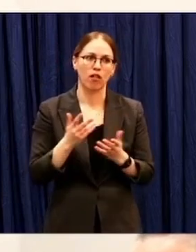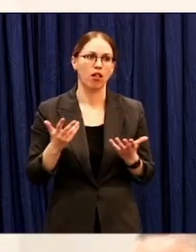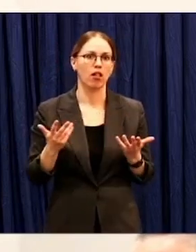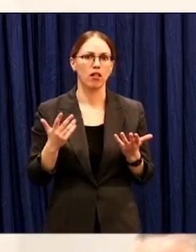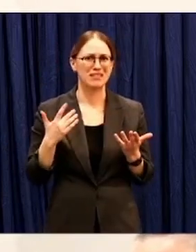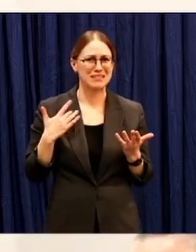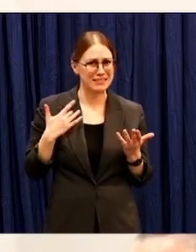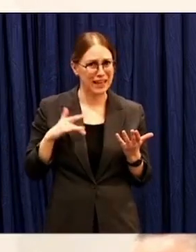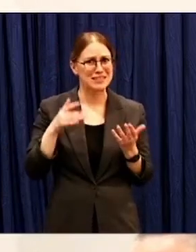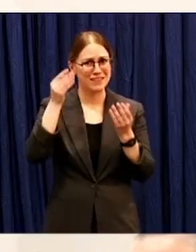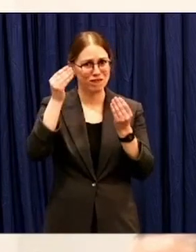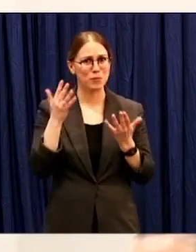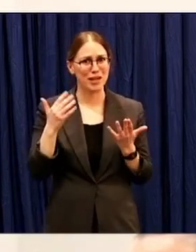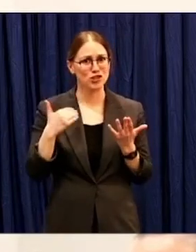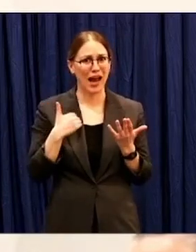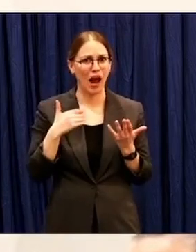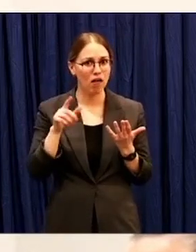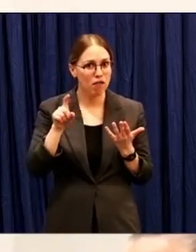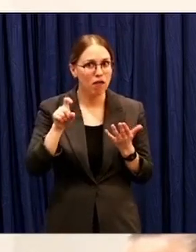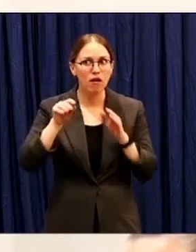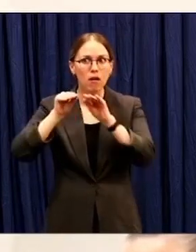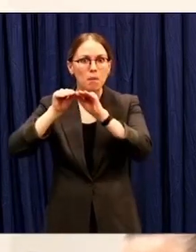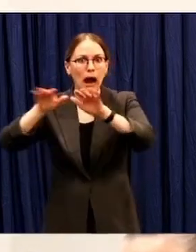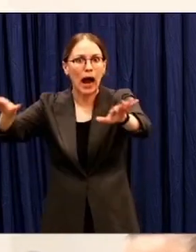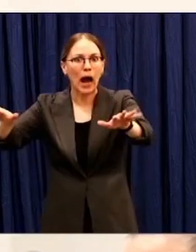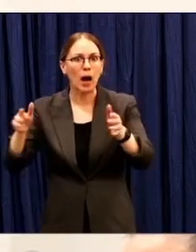sensitive information being out there.